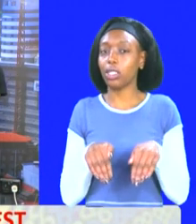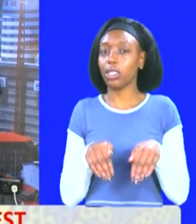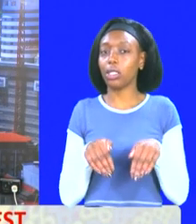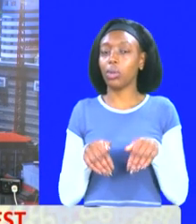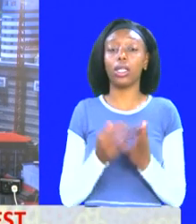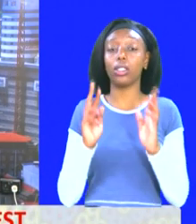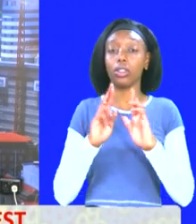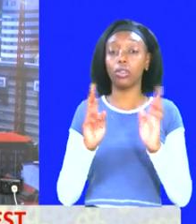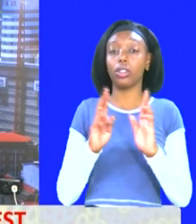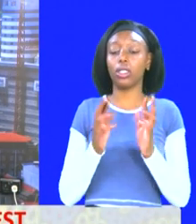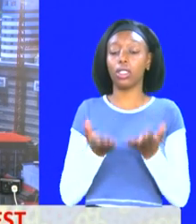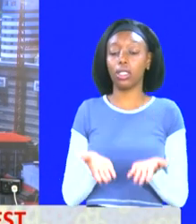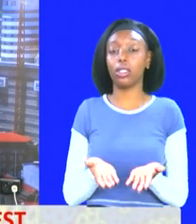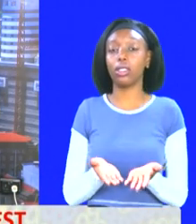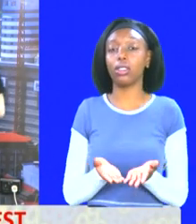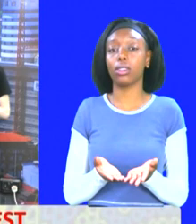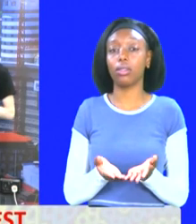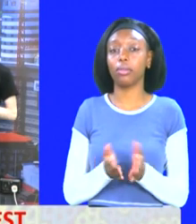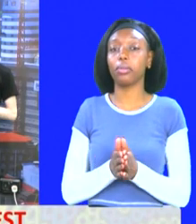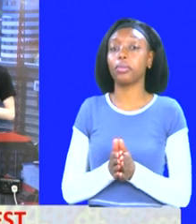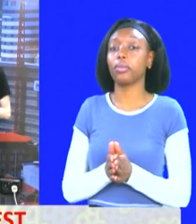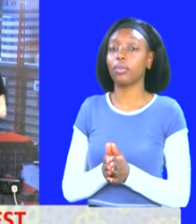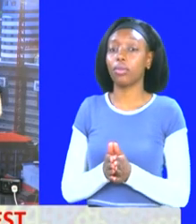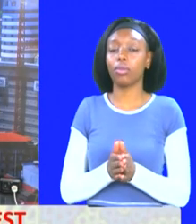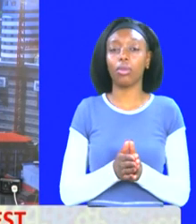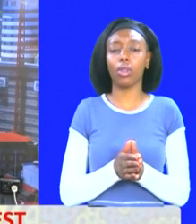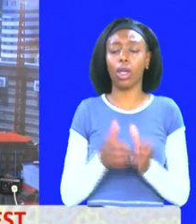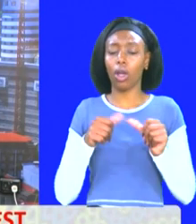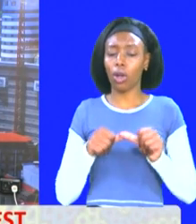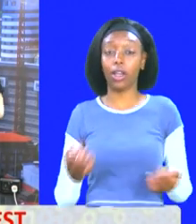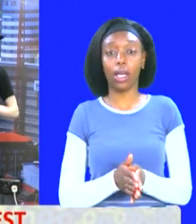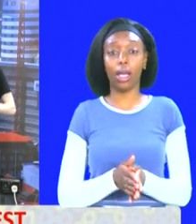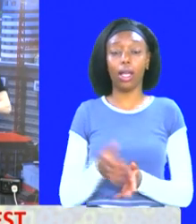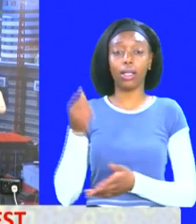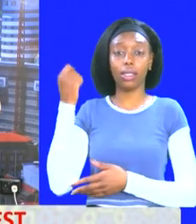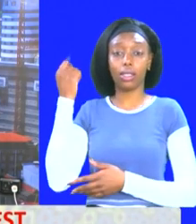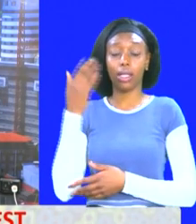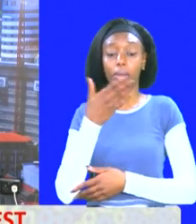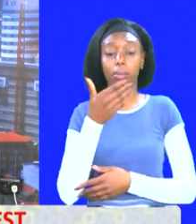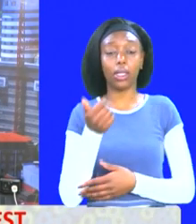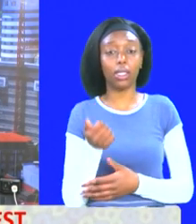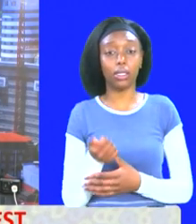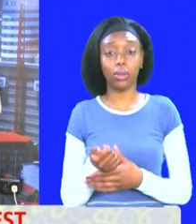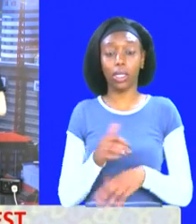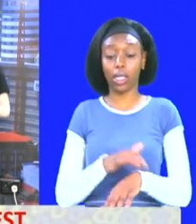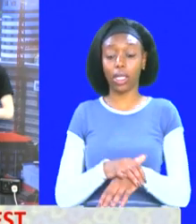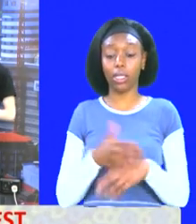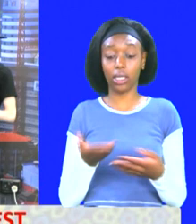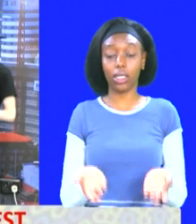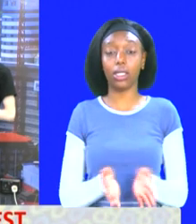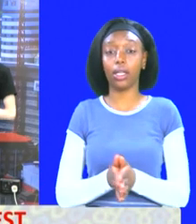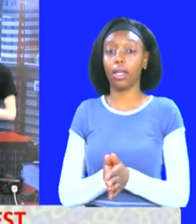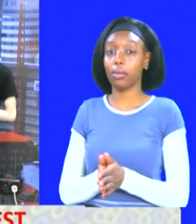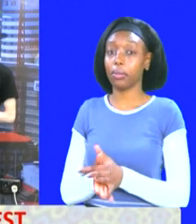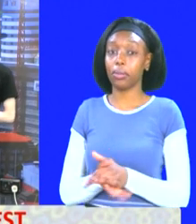To a dance hall. Your guest is coming on this artist of the week. Who are we going to be touching on this week? DJ Nai anatupea gear. Tumembua